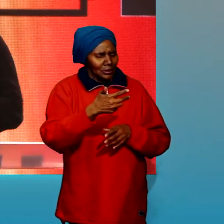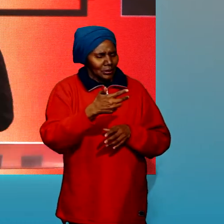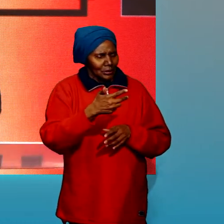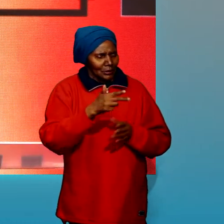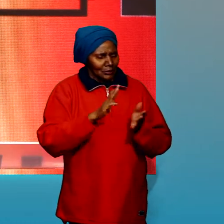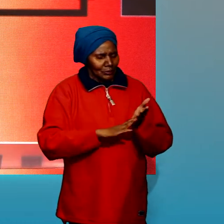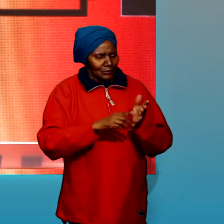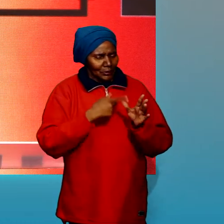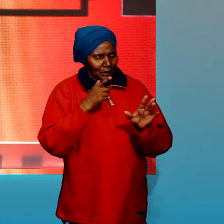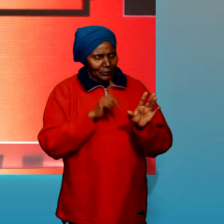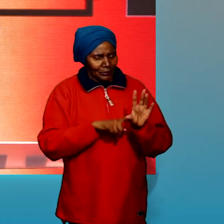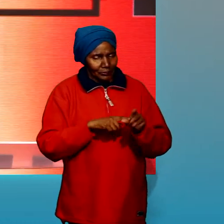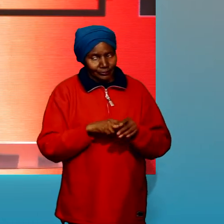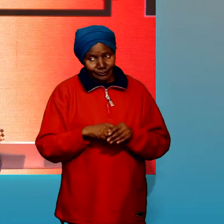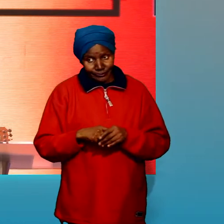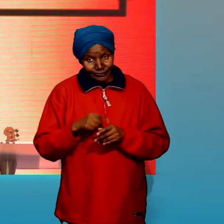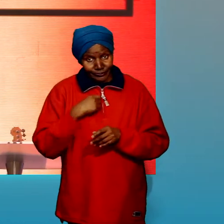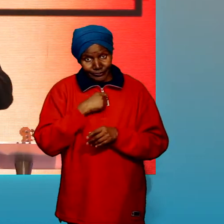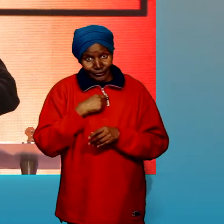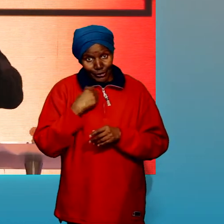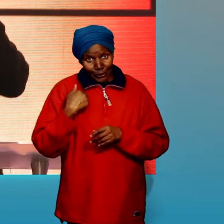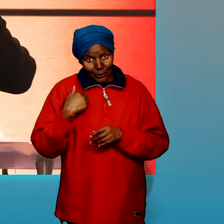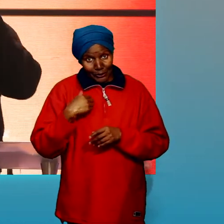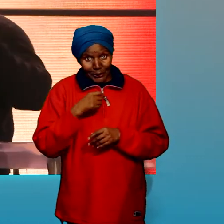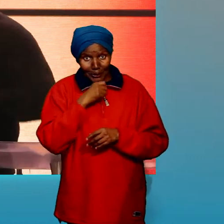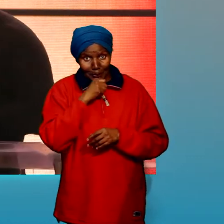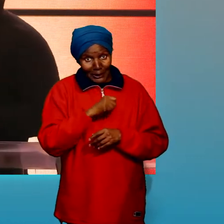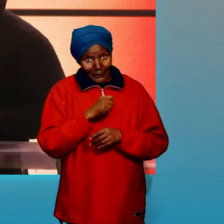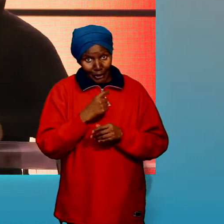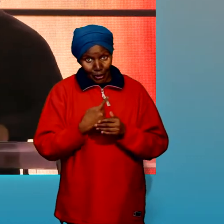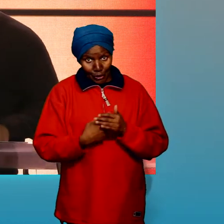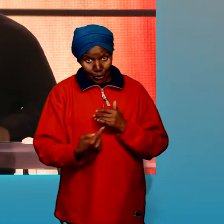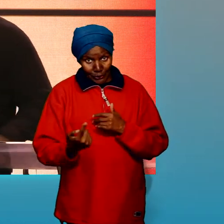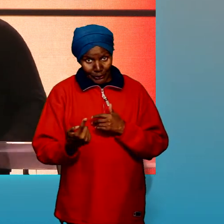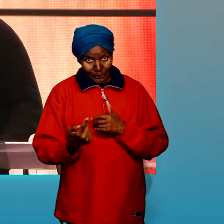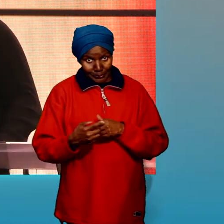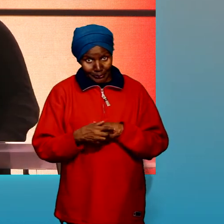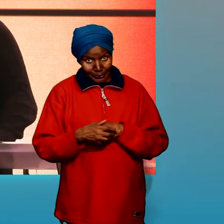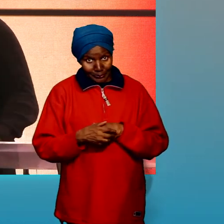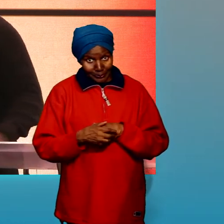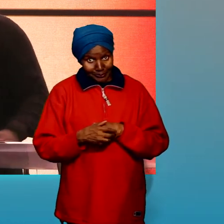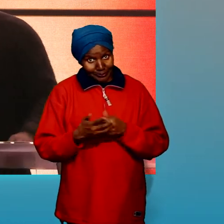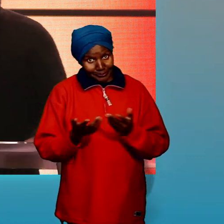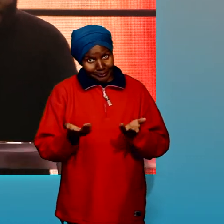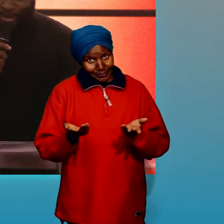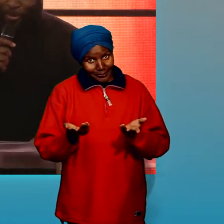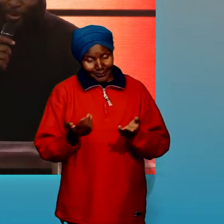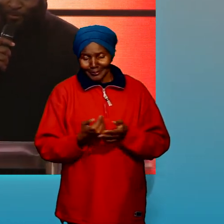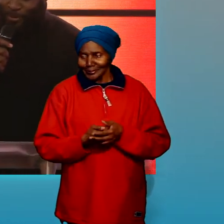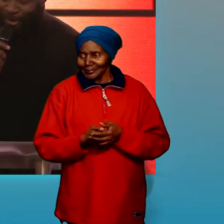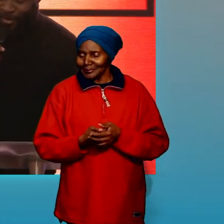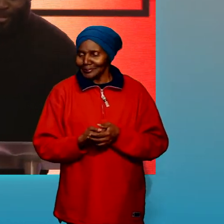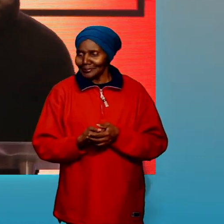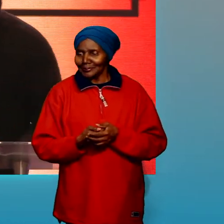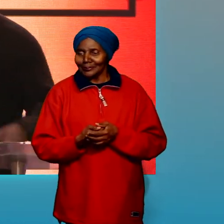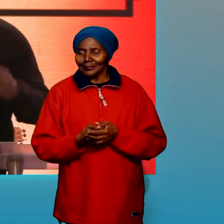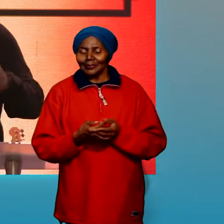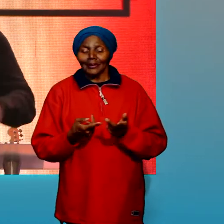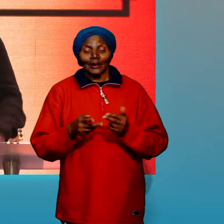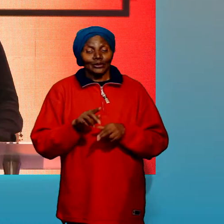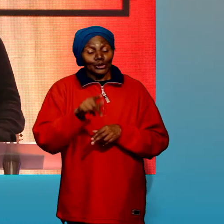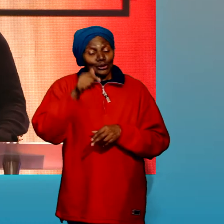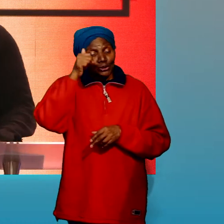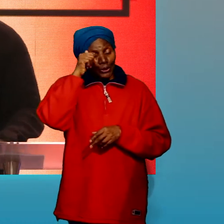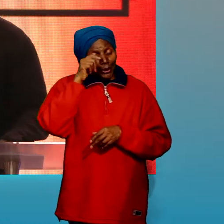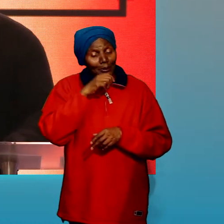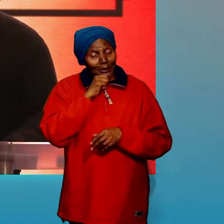the men only. Men only. So if you know a man or if you are a man,